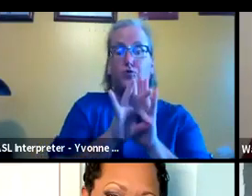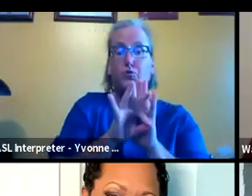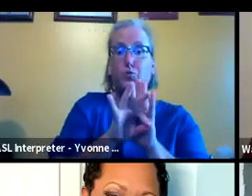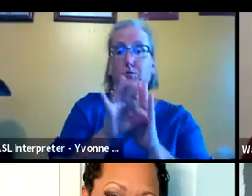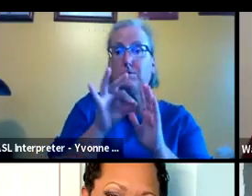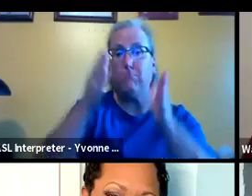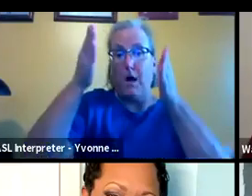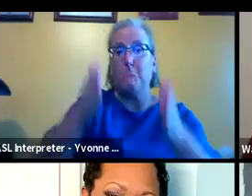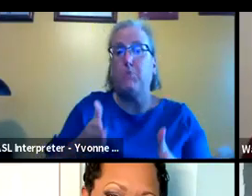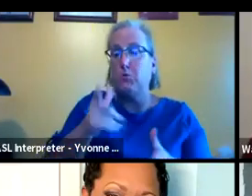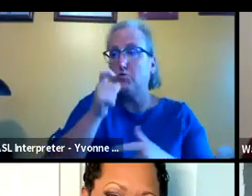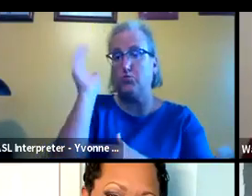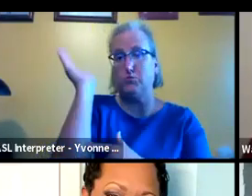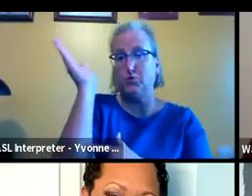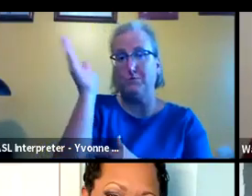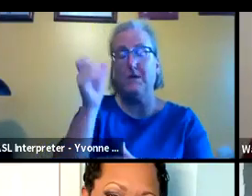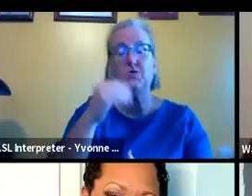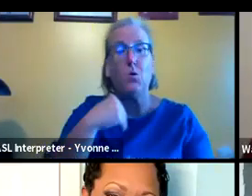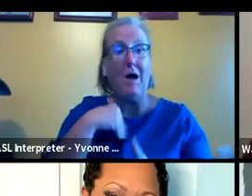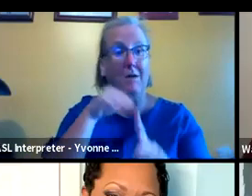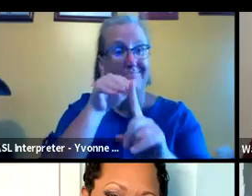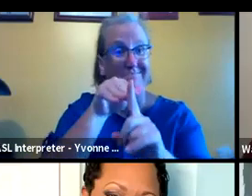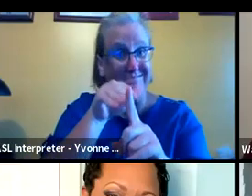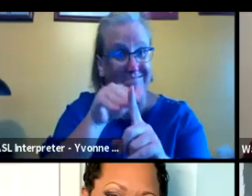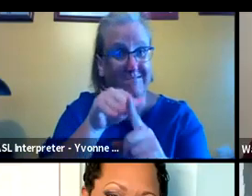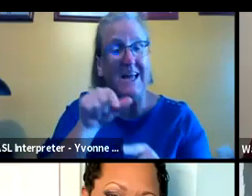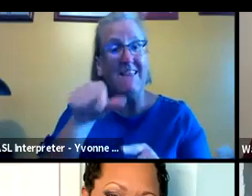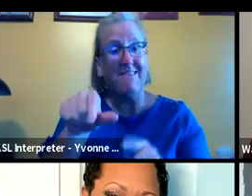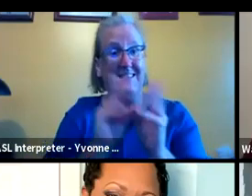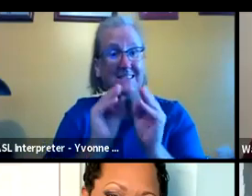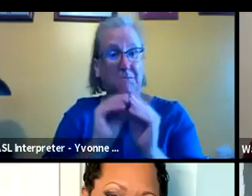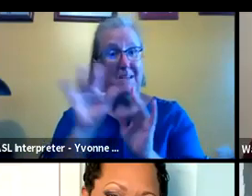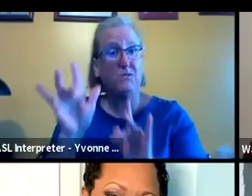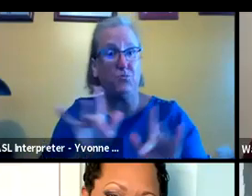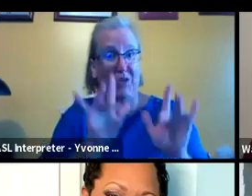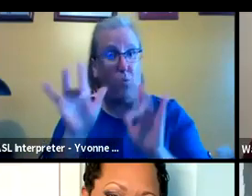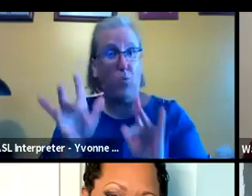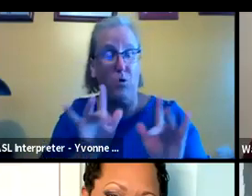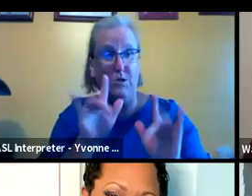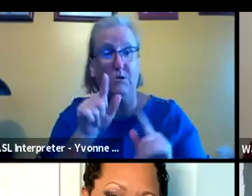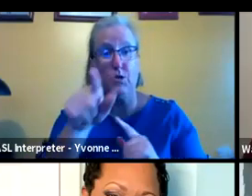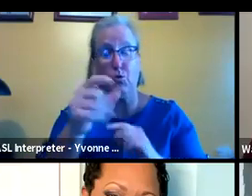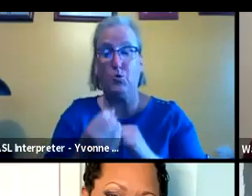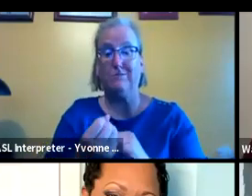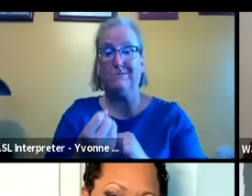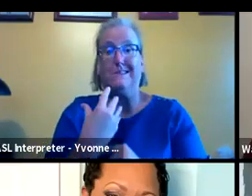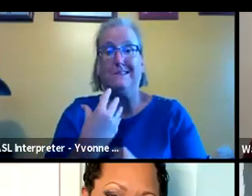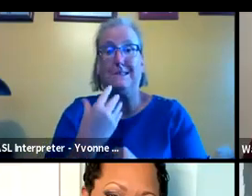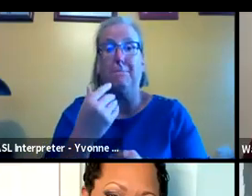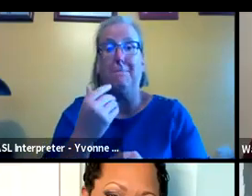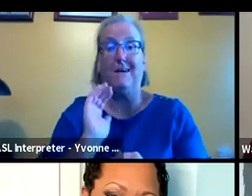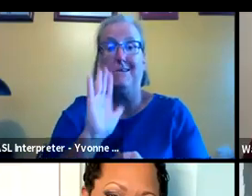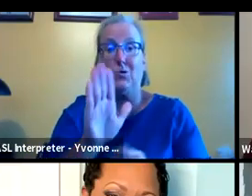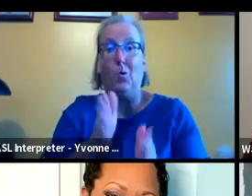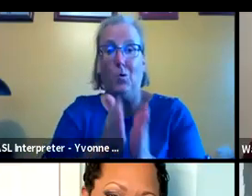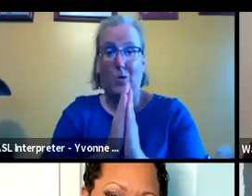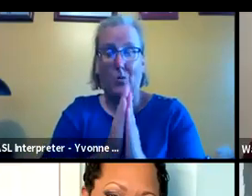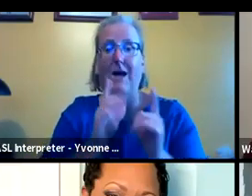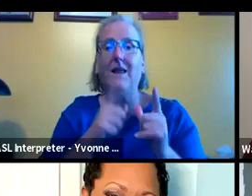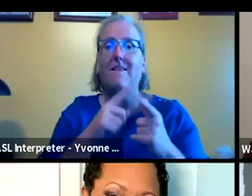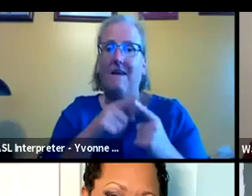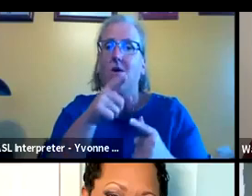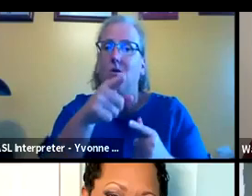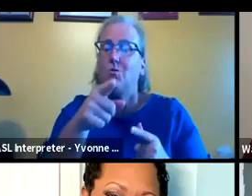this opportunity to remind you that this meeting is being recorded. When you submitted your request to address the board, you acknowledged your statements would